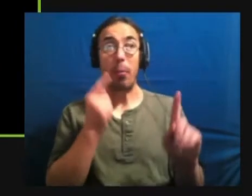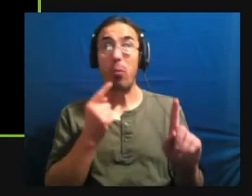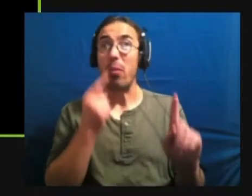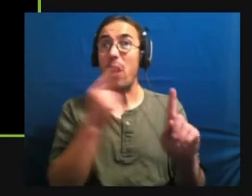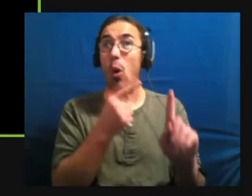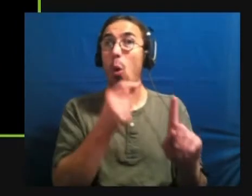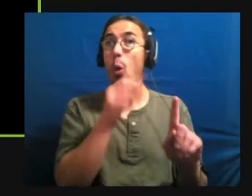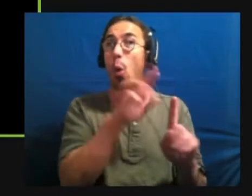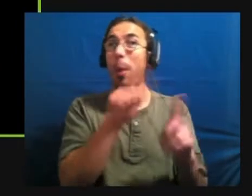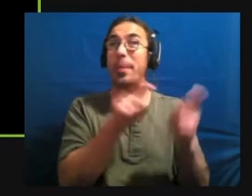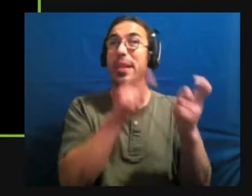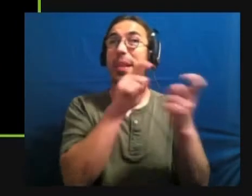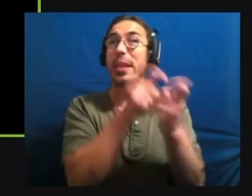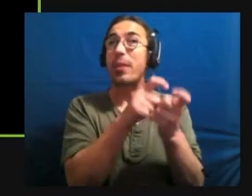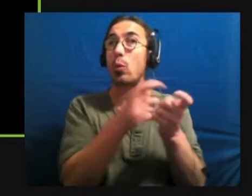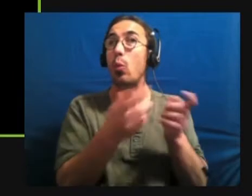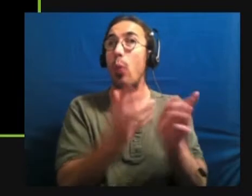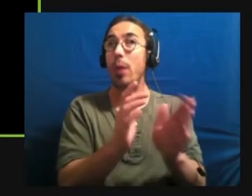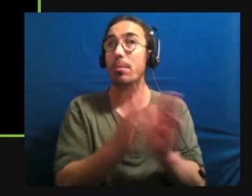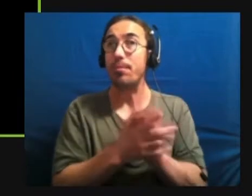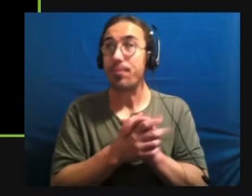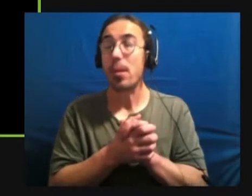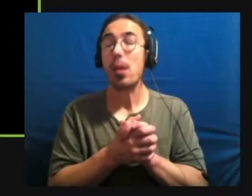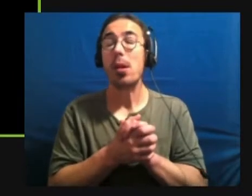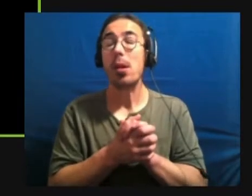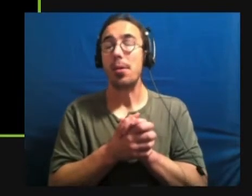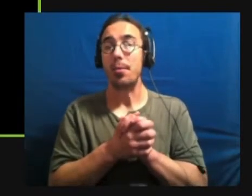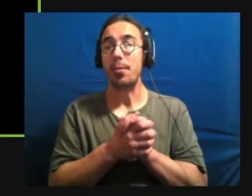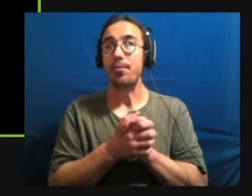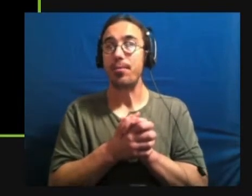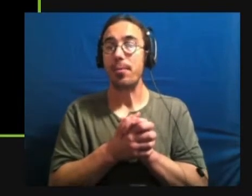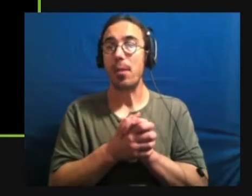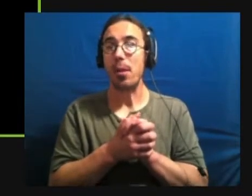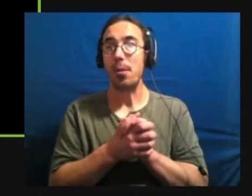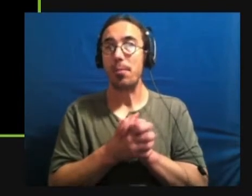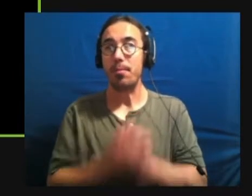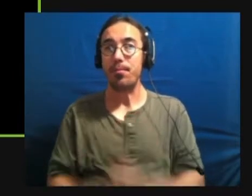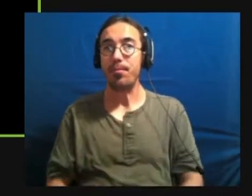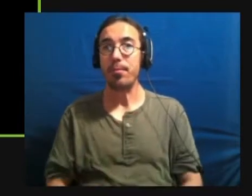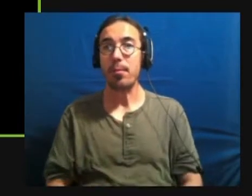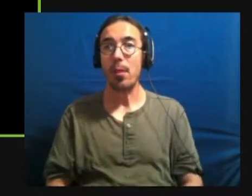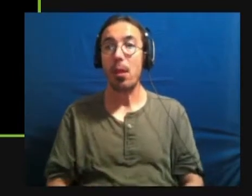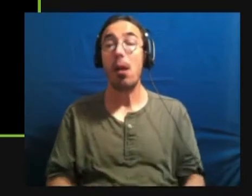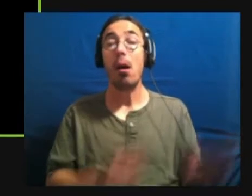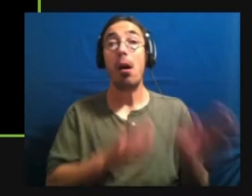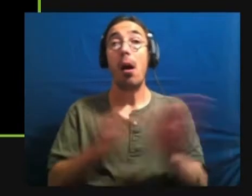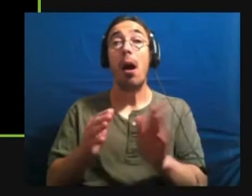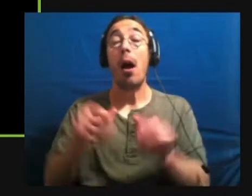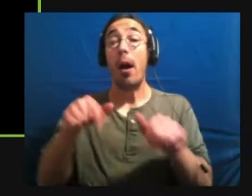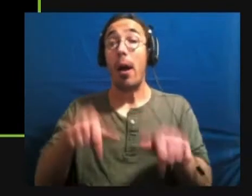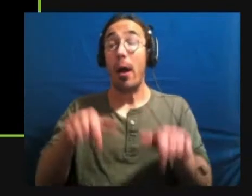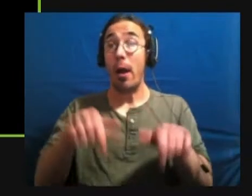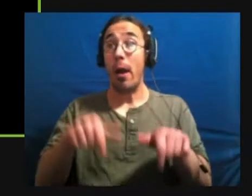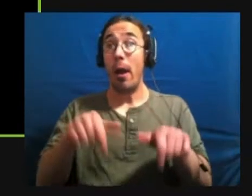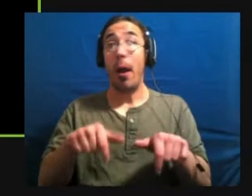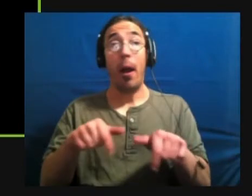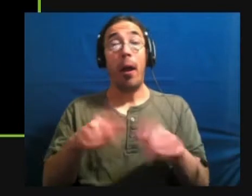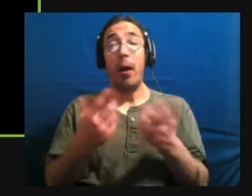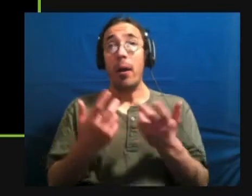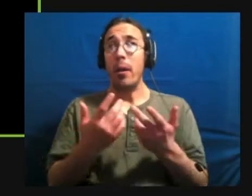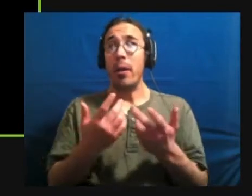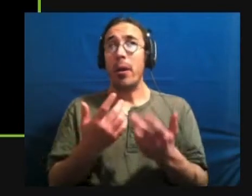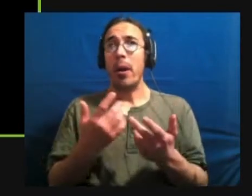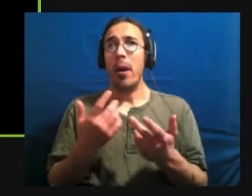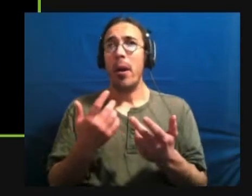manner. And the visceral experience of another person's thoughts and feelings from